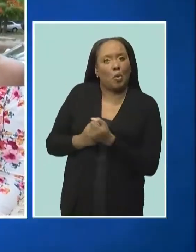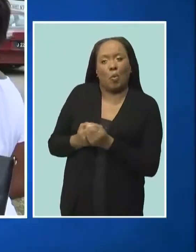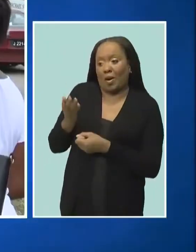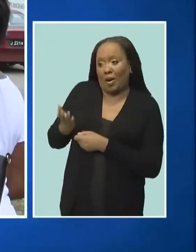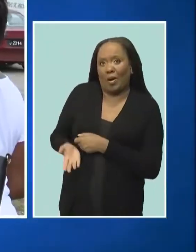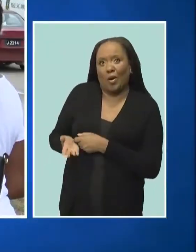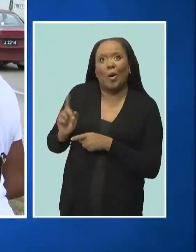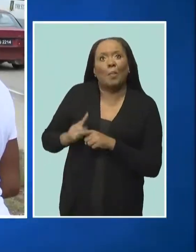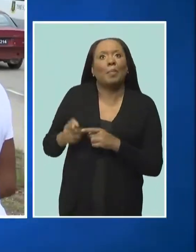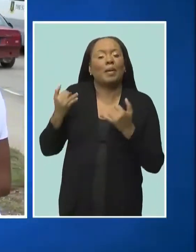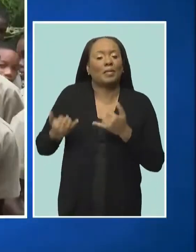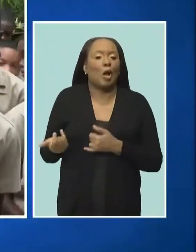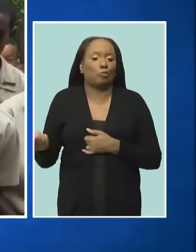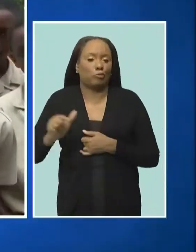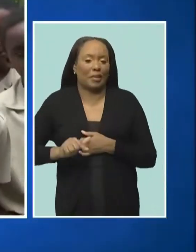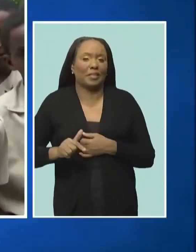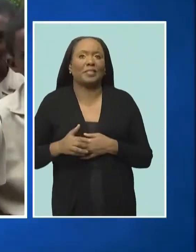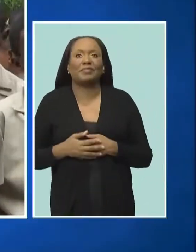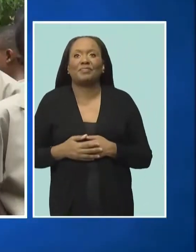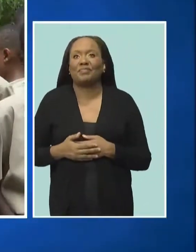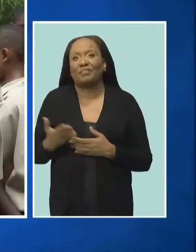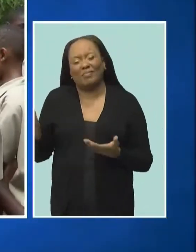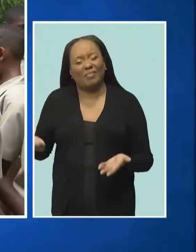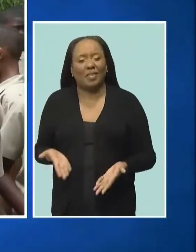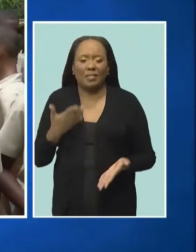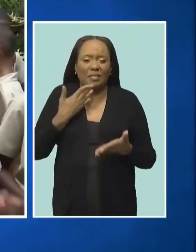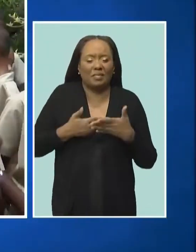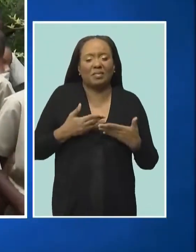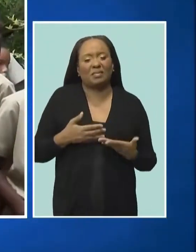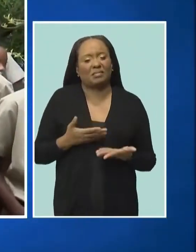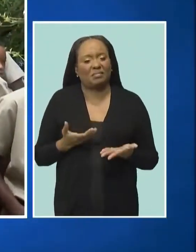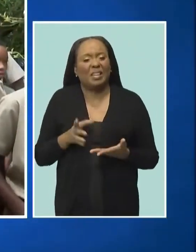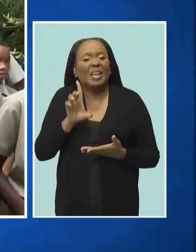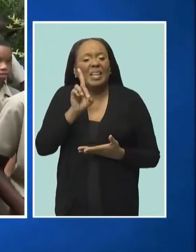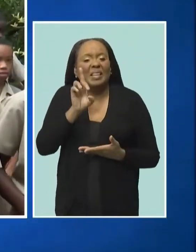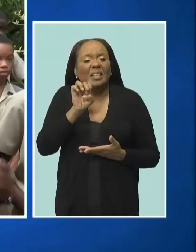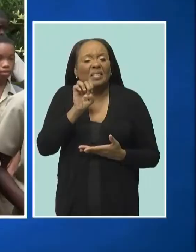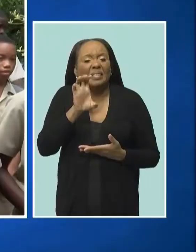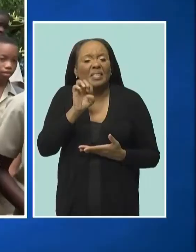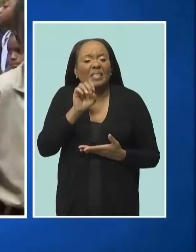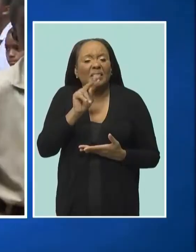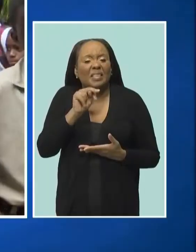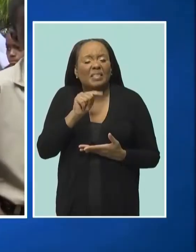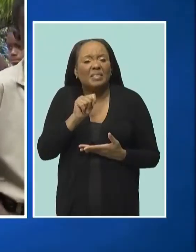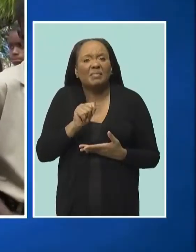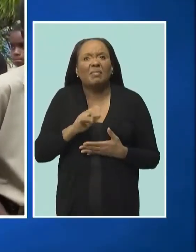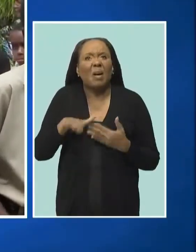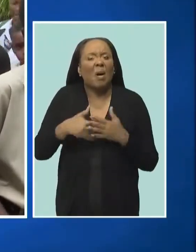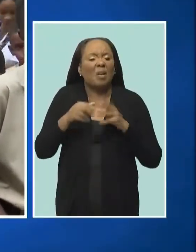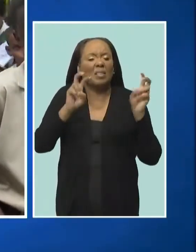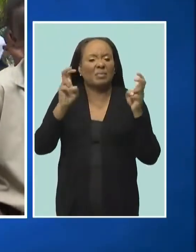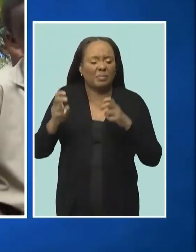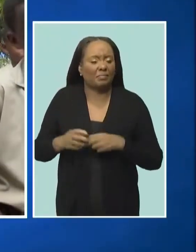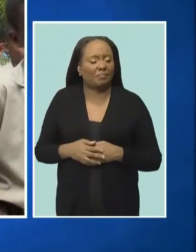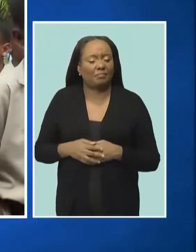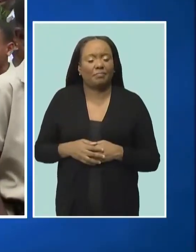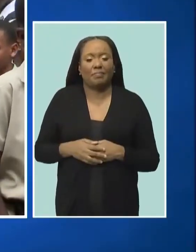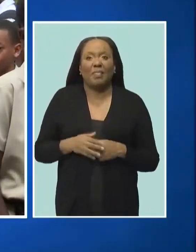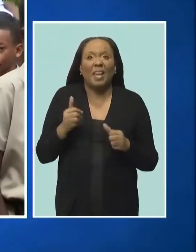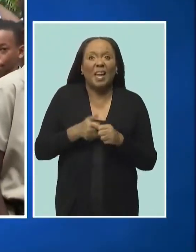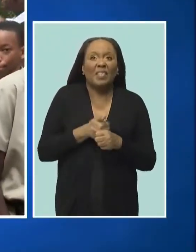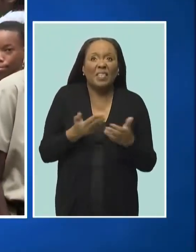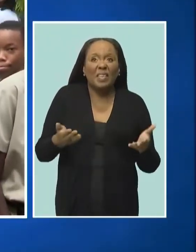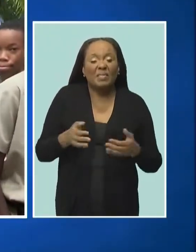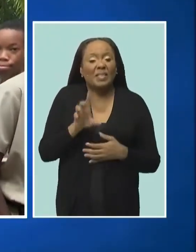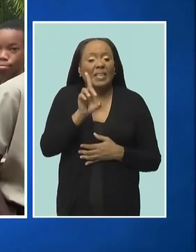excited it's all over. It was decent also. All the subjects. Everything was decent for me, especially since I did